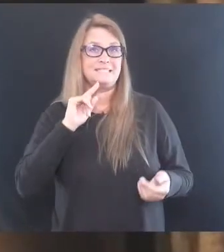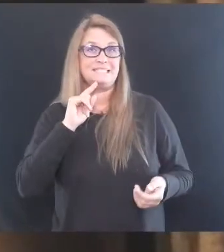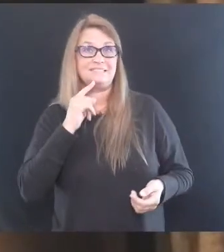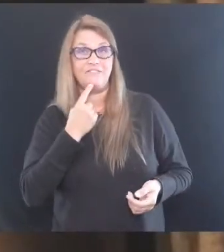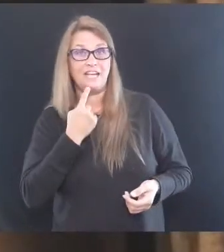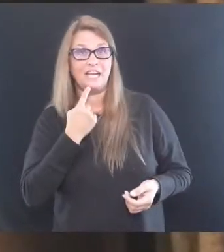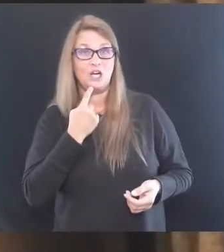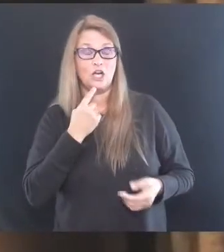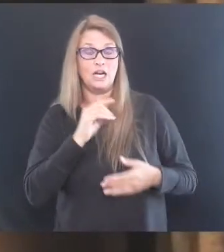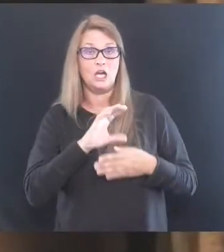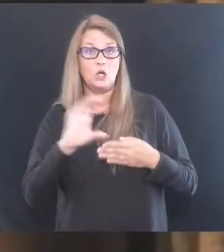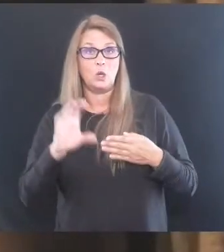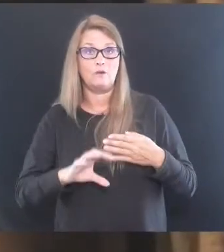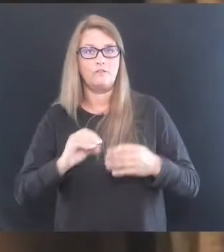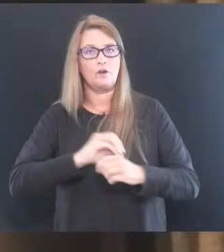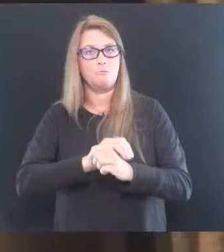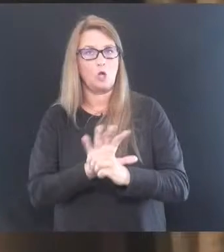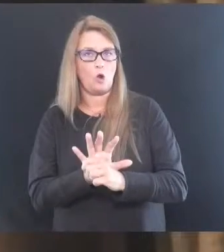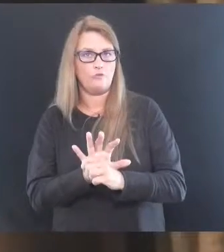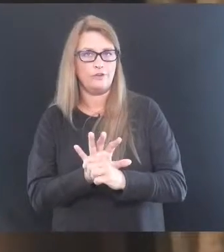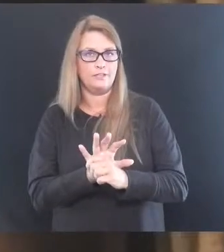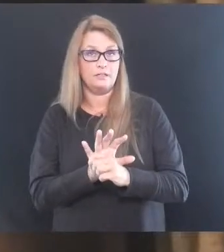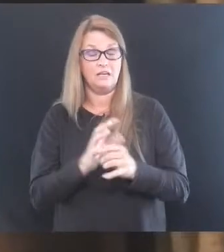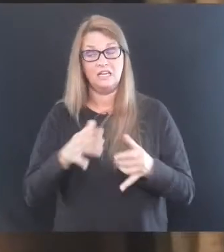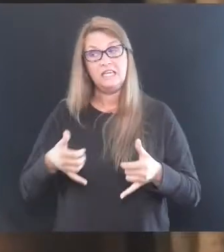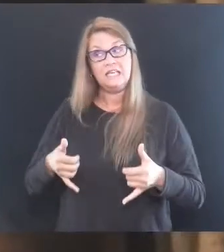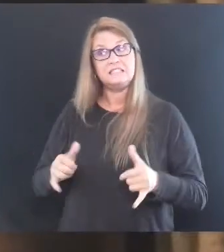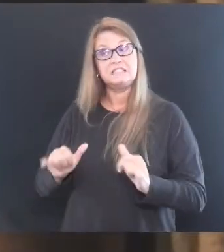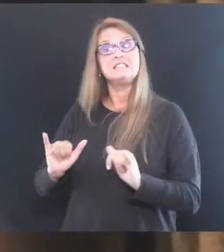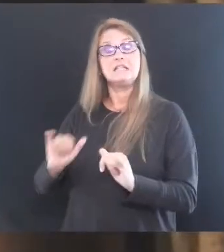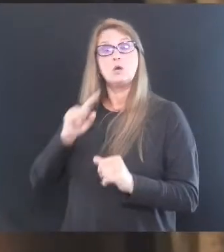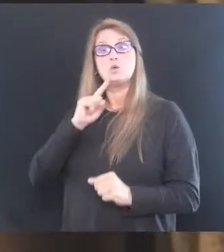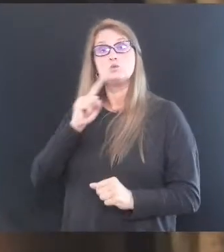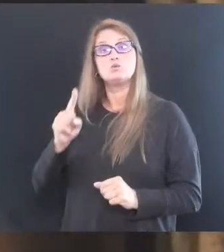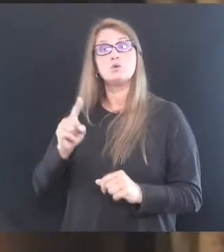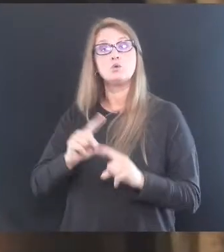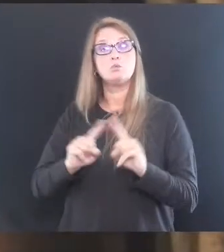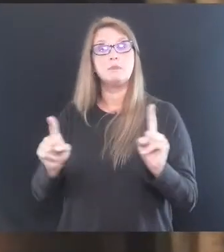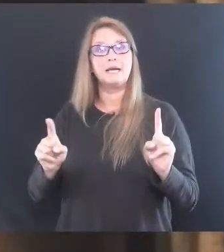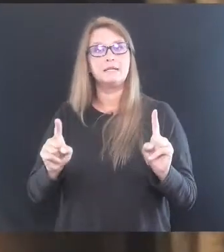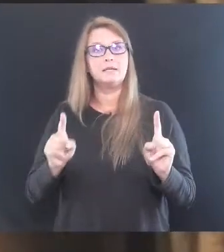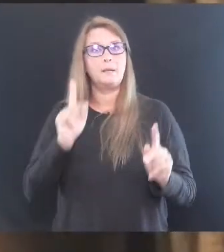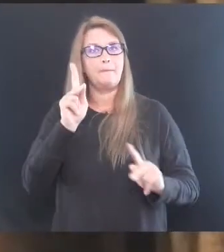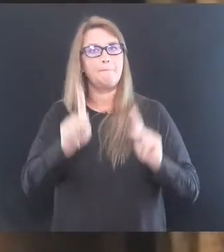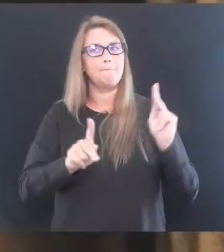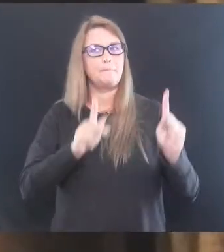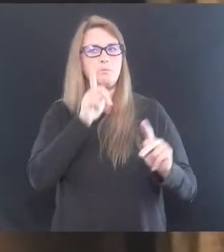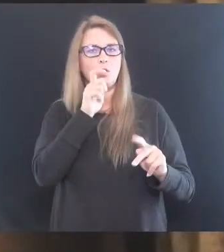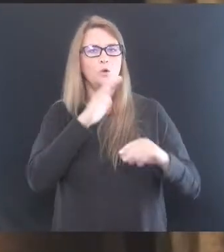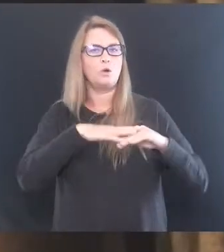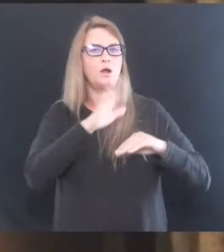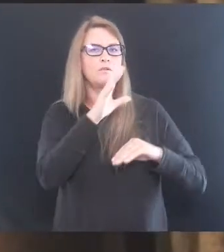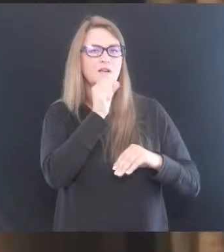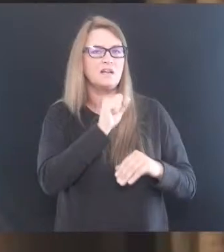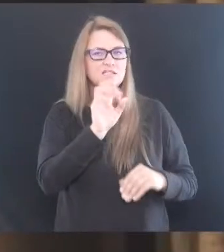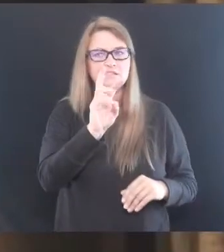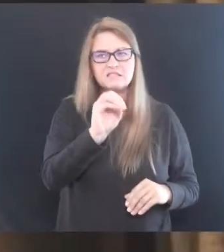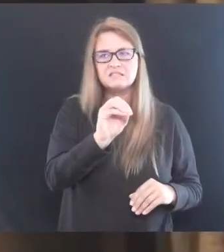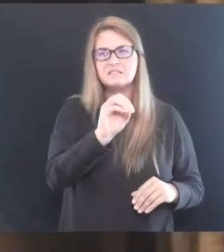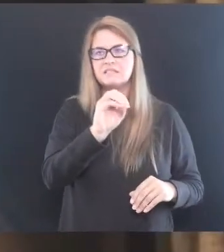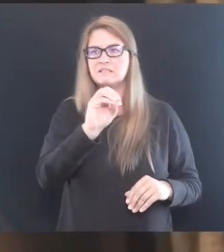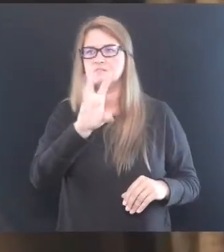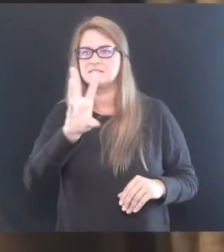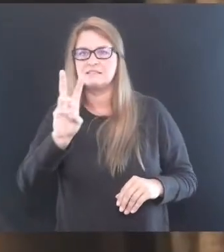consequences of COVID-19. And while that's still generally true versus people that are over 60 or 70